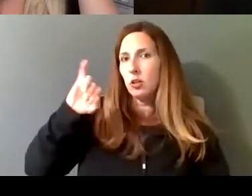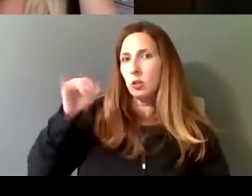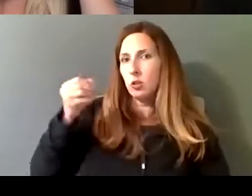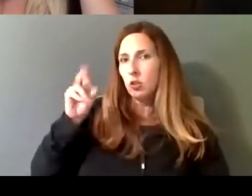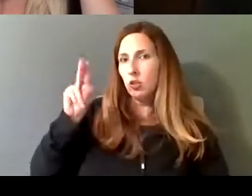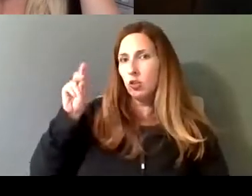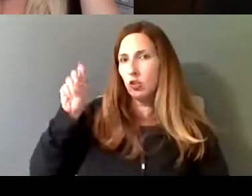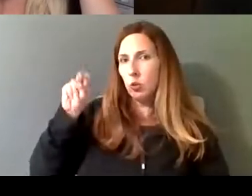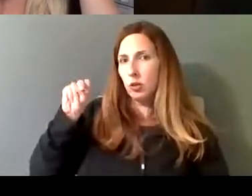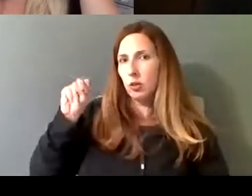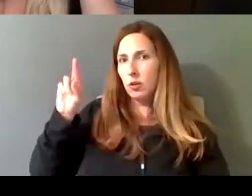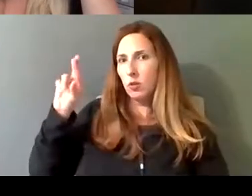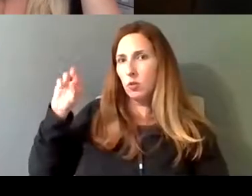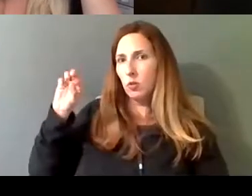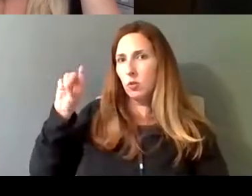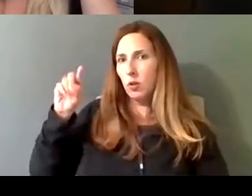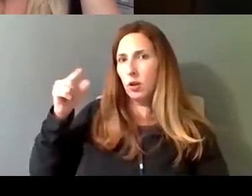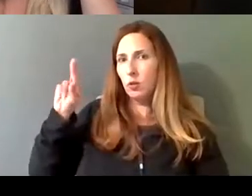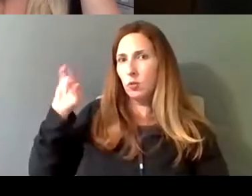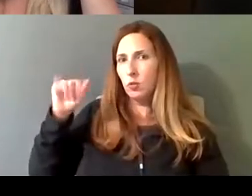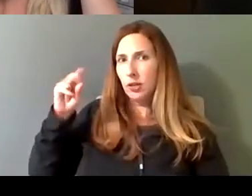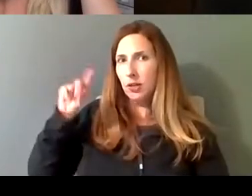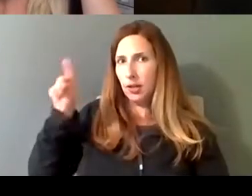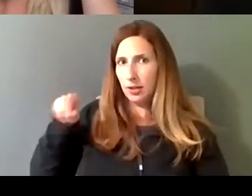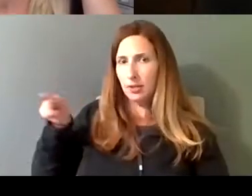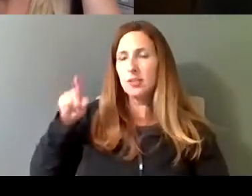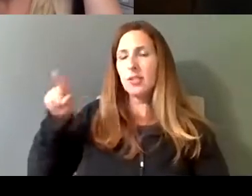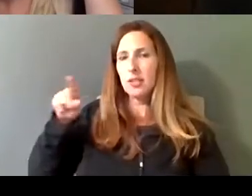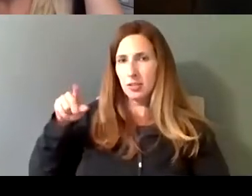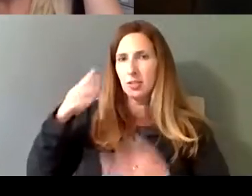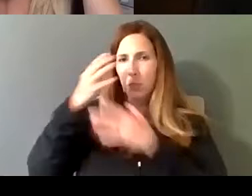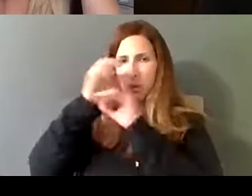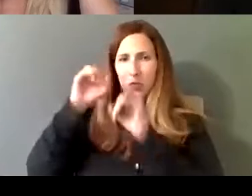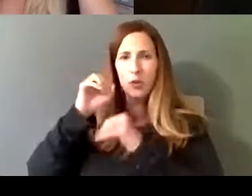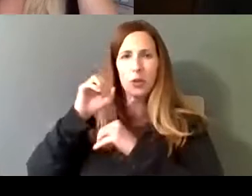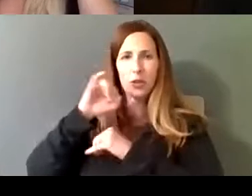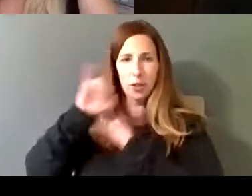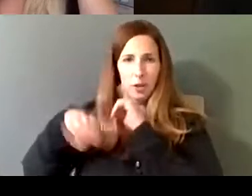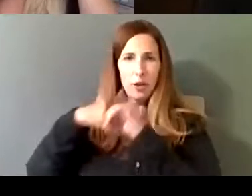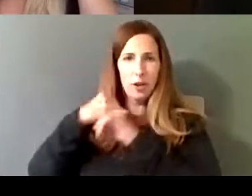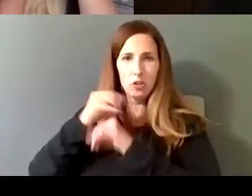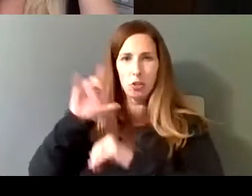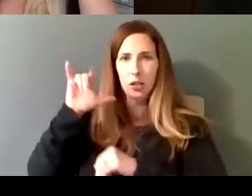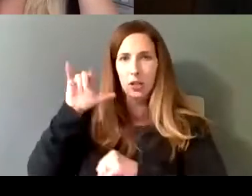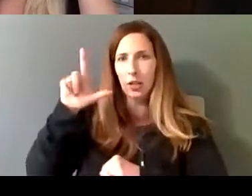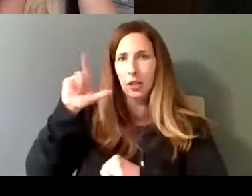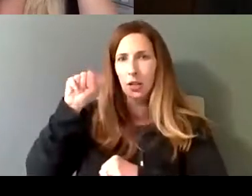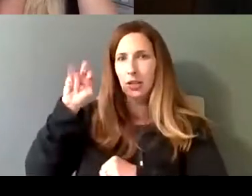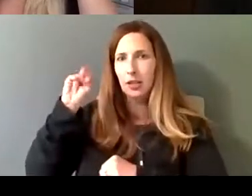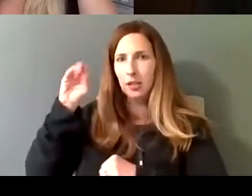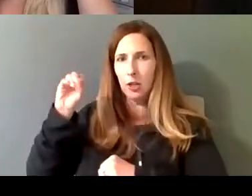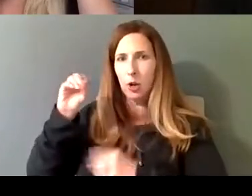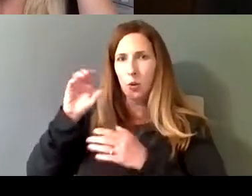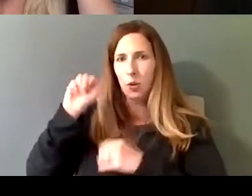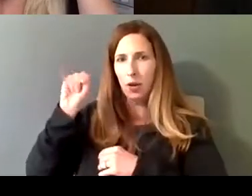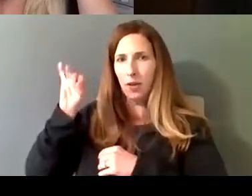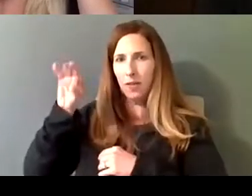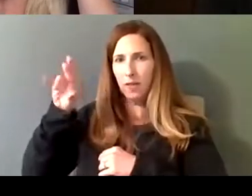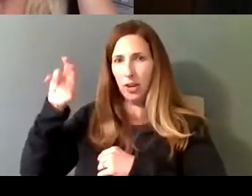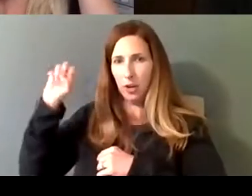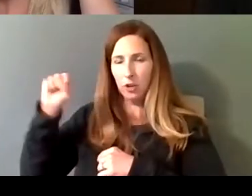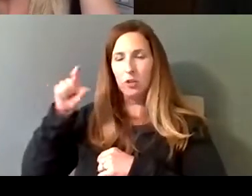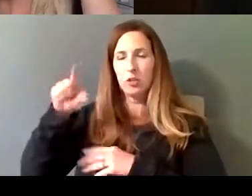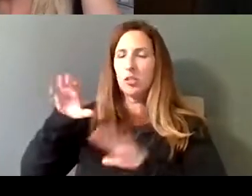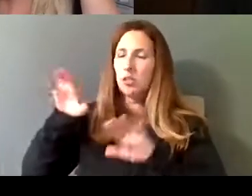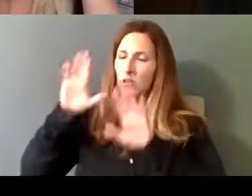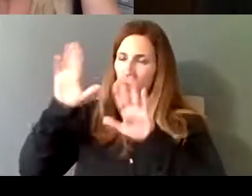of International and Latino Affairs for the city. He does a great job of implementing language access and fighting for that. But